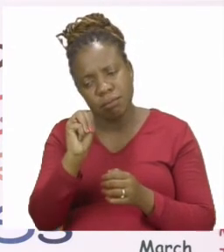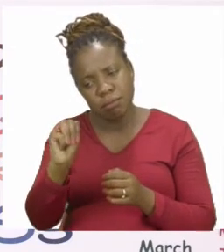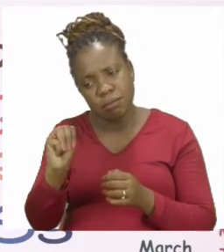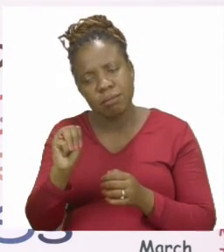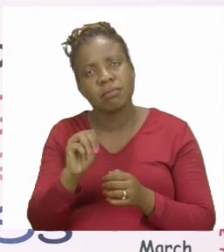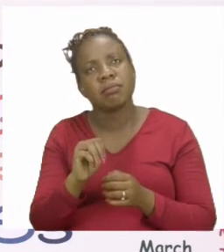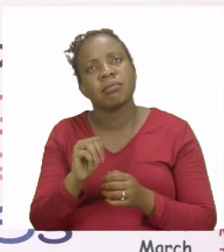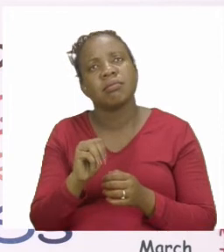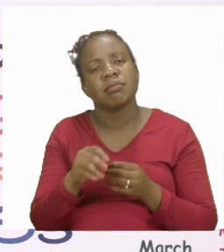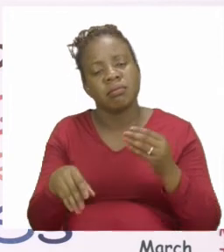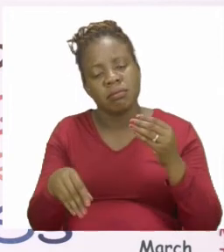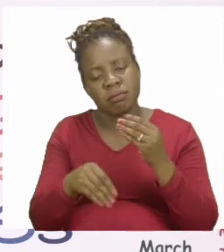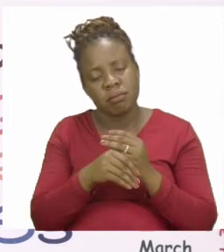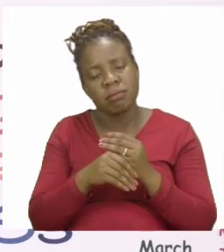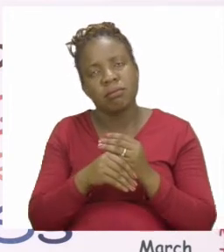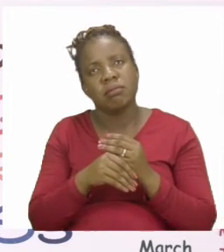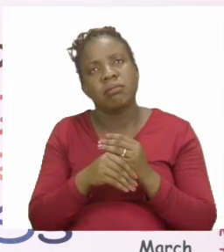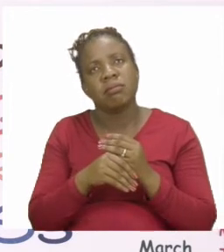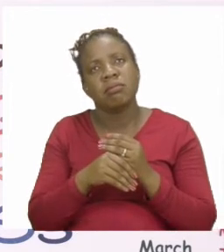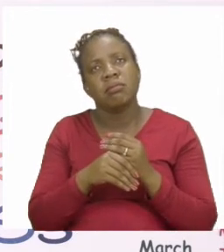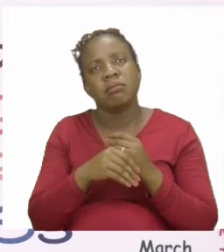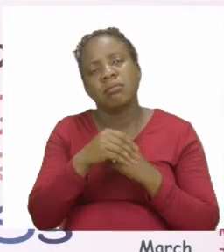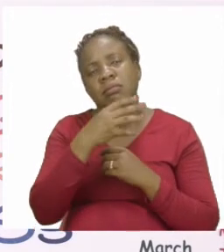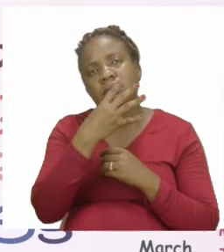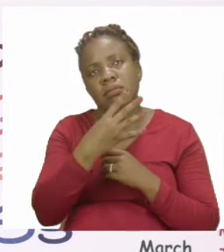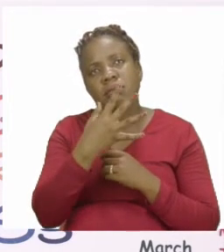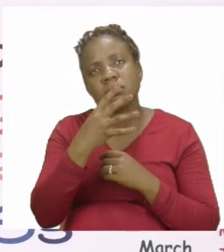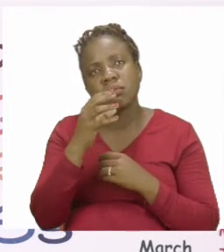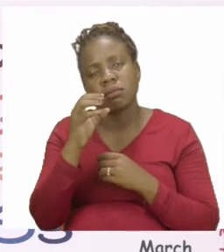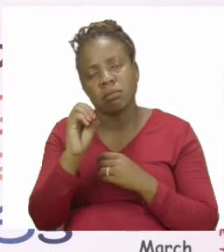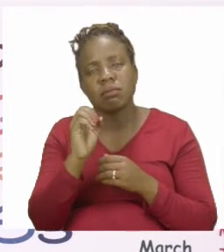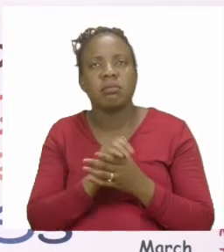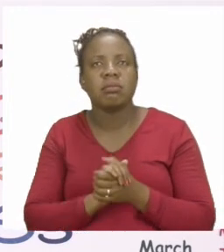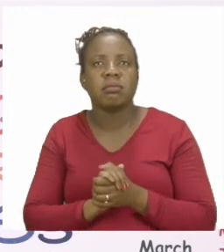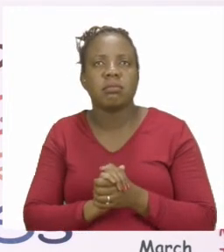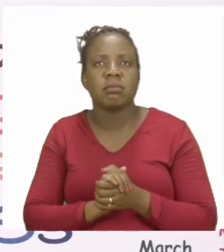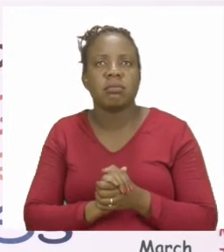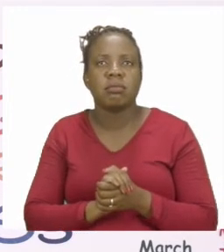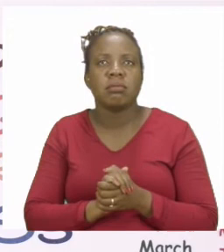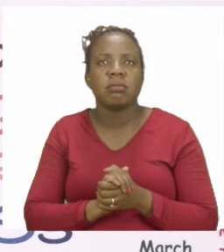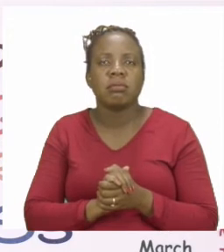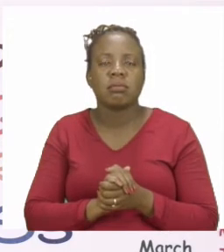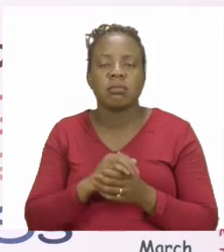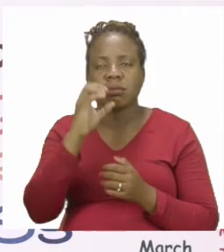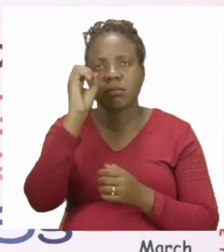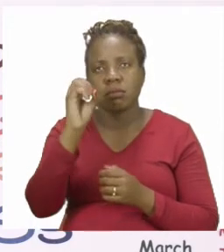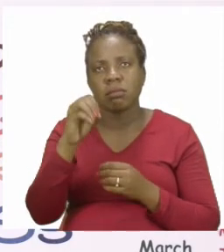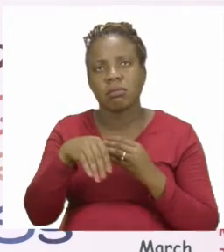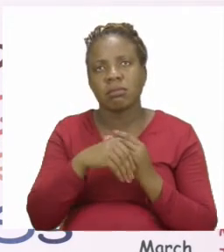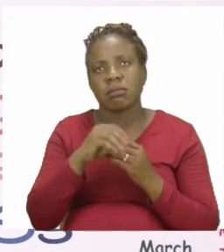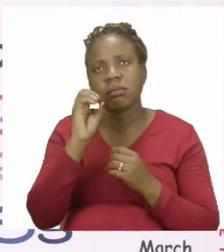them together. Remember, adding. So we say 0